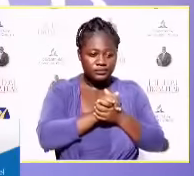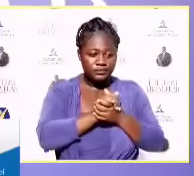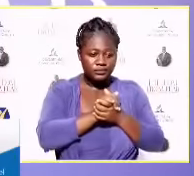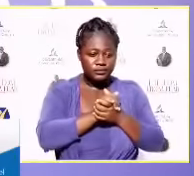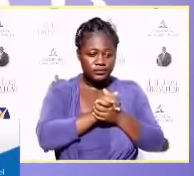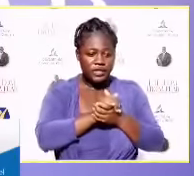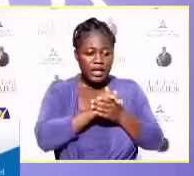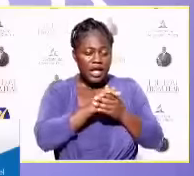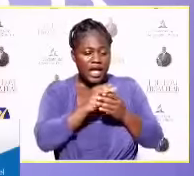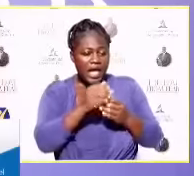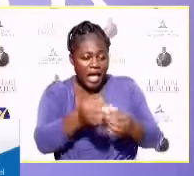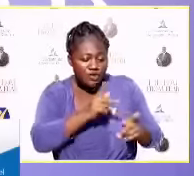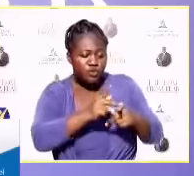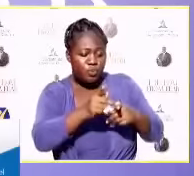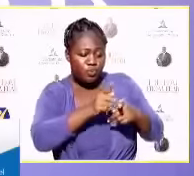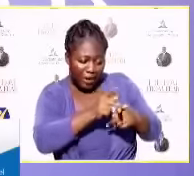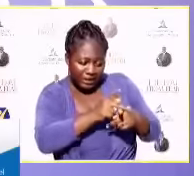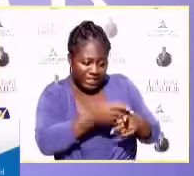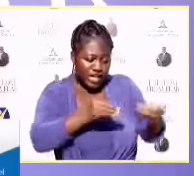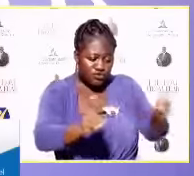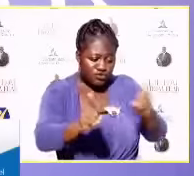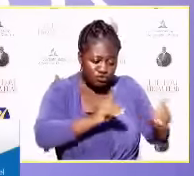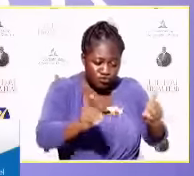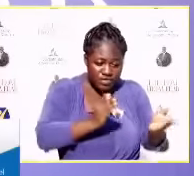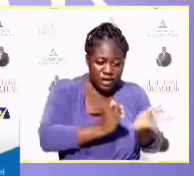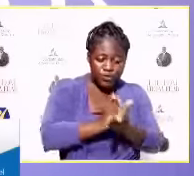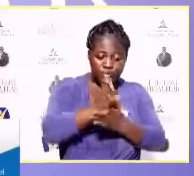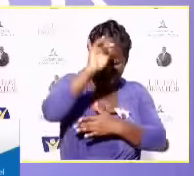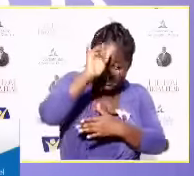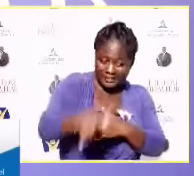and you deliberately practice error,